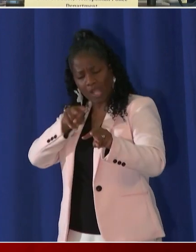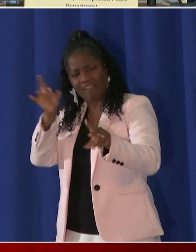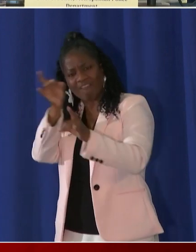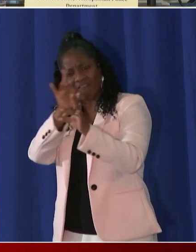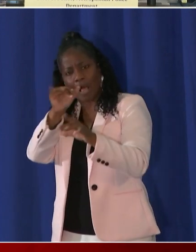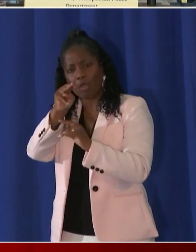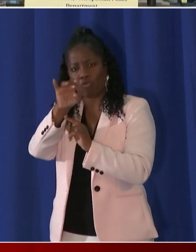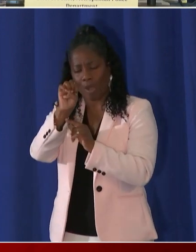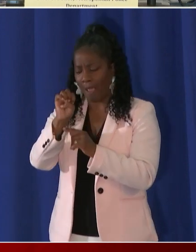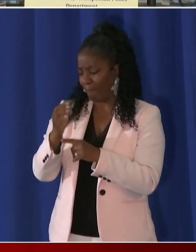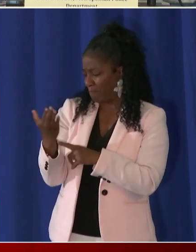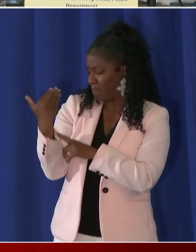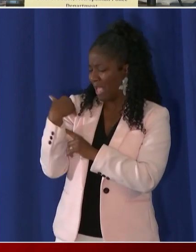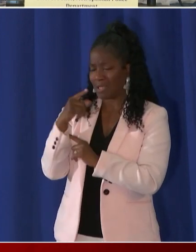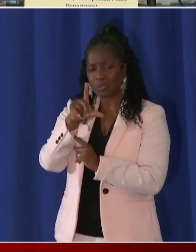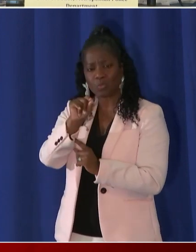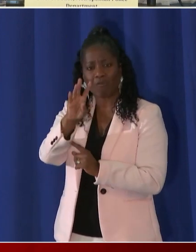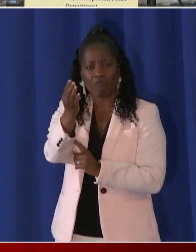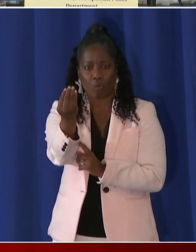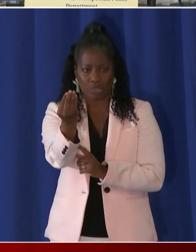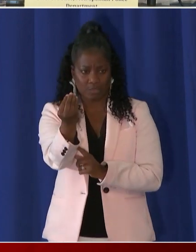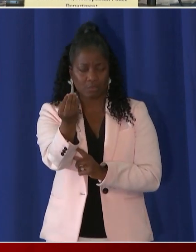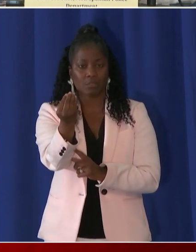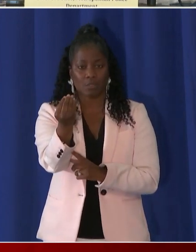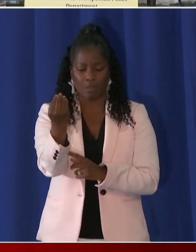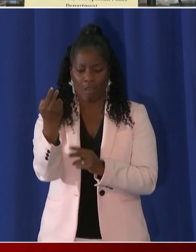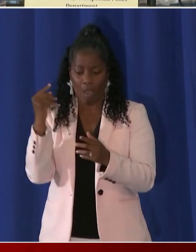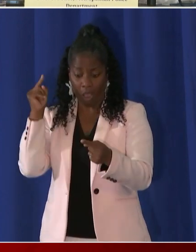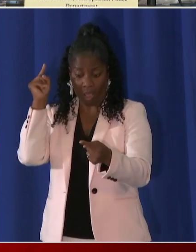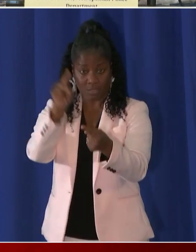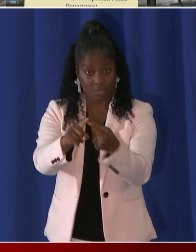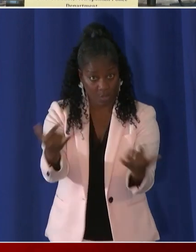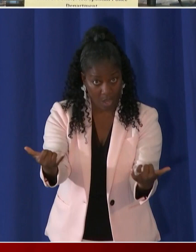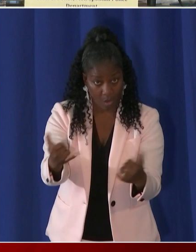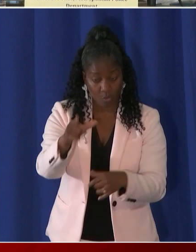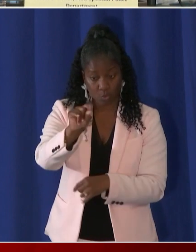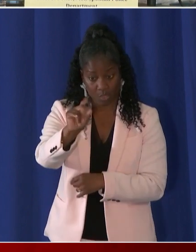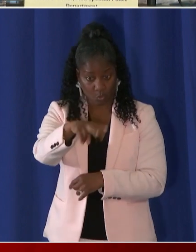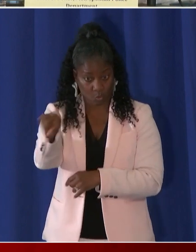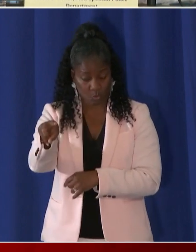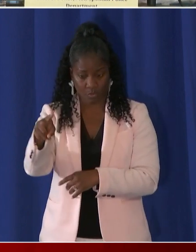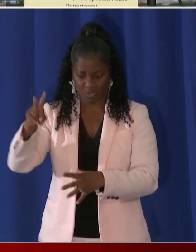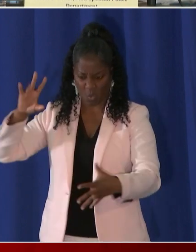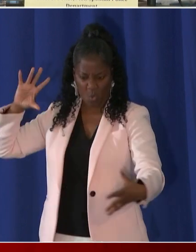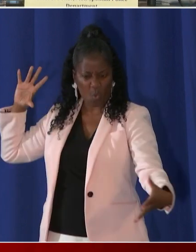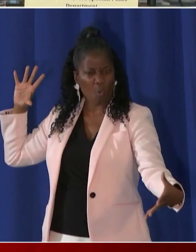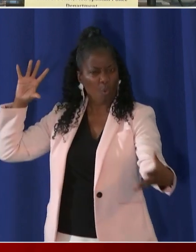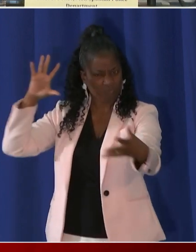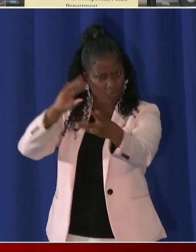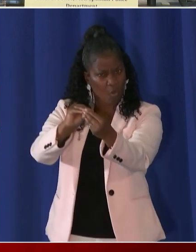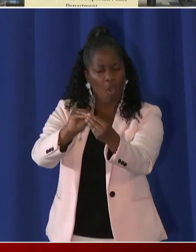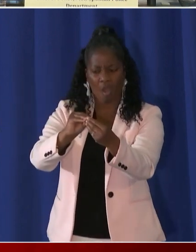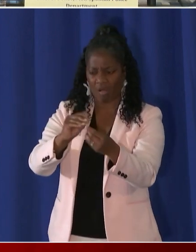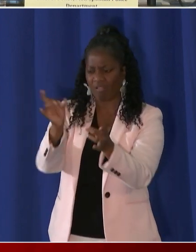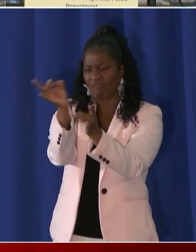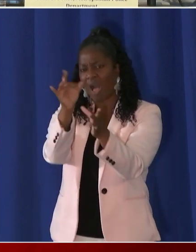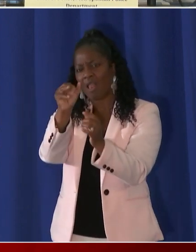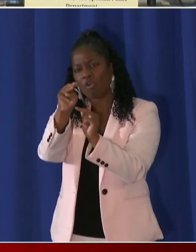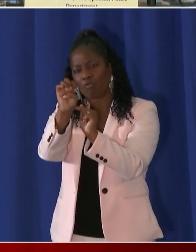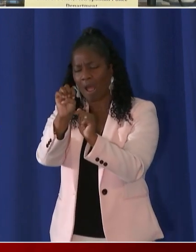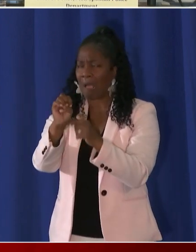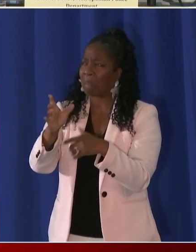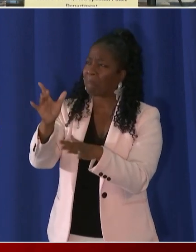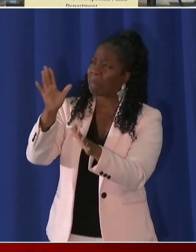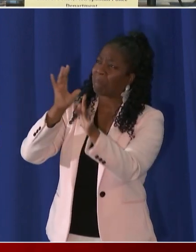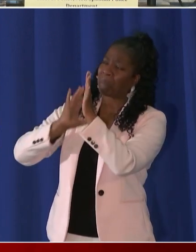back to 2014, looking up to 2022. And when you talk about overall violent crime, you go back to